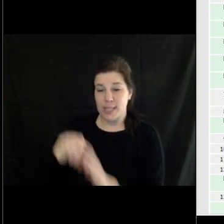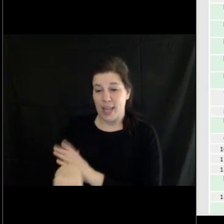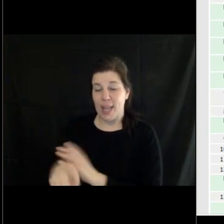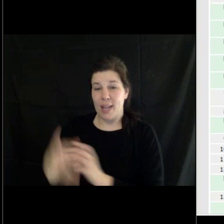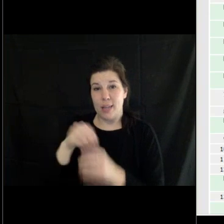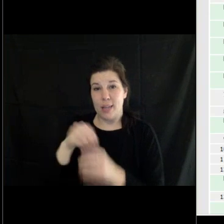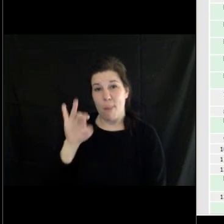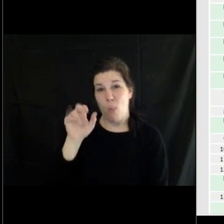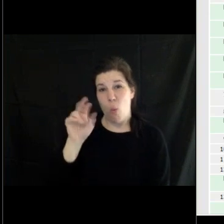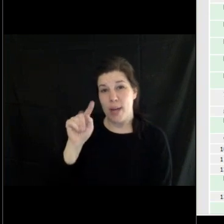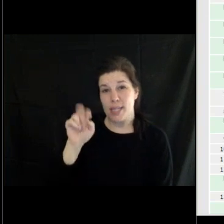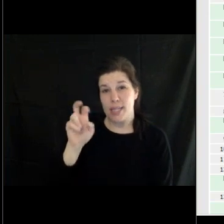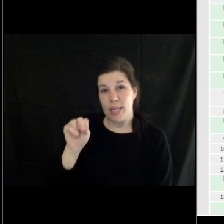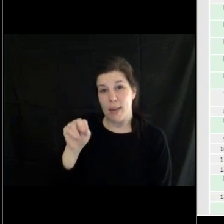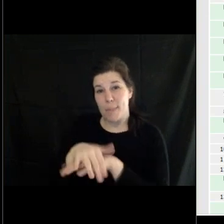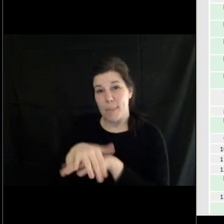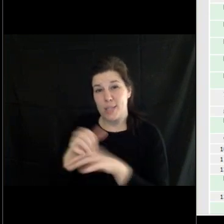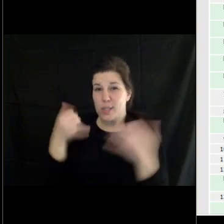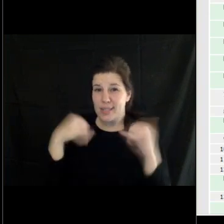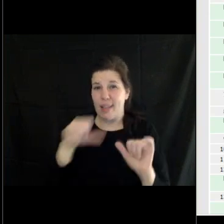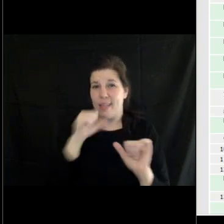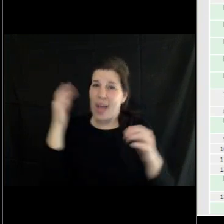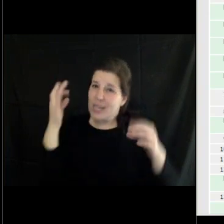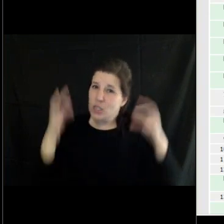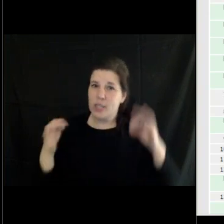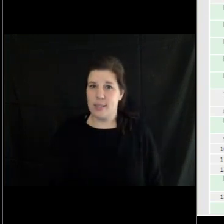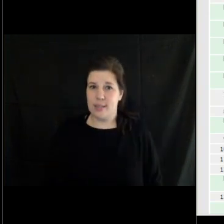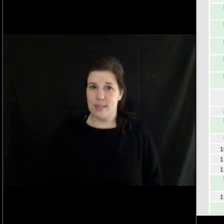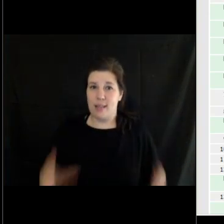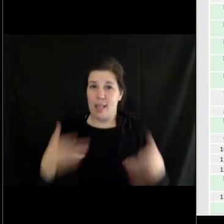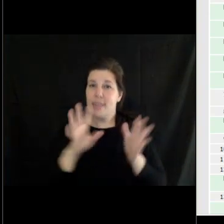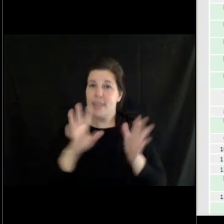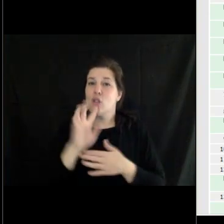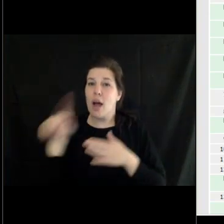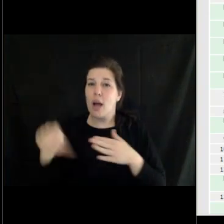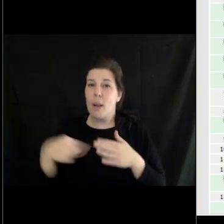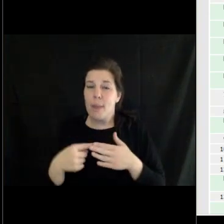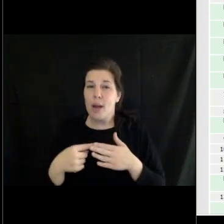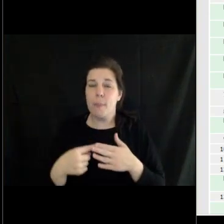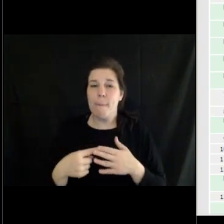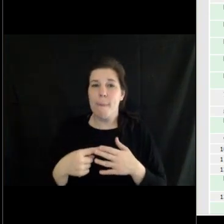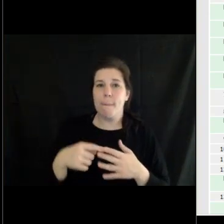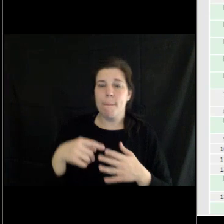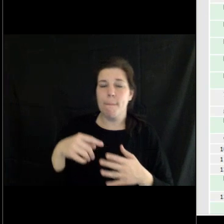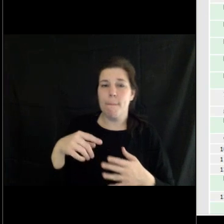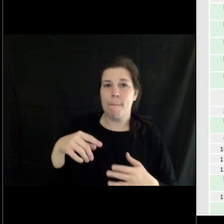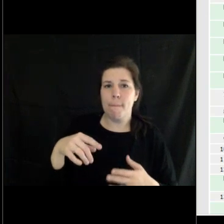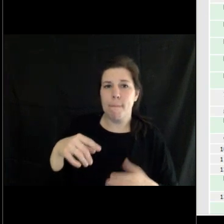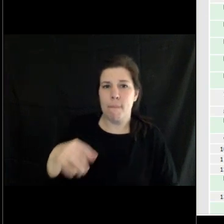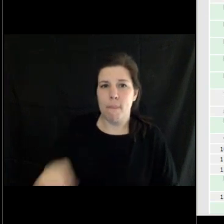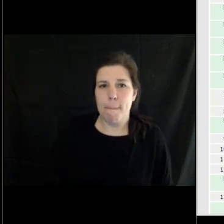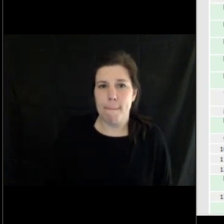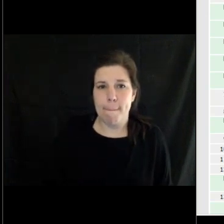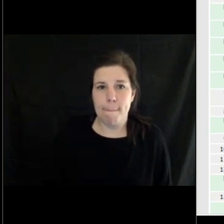still injustice. Let's talk about fine Mark Sohn.